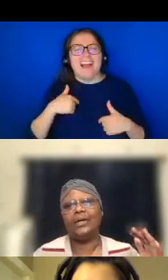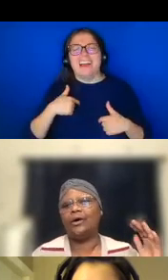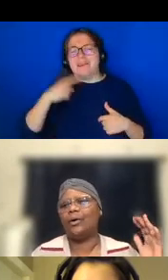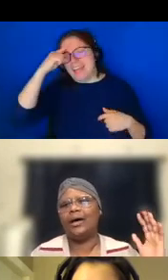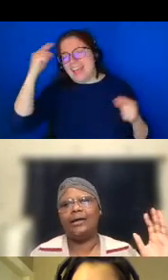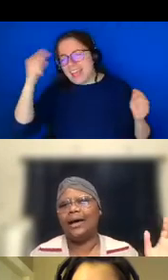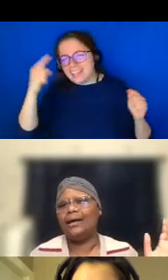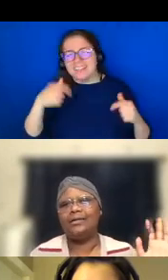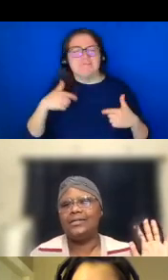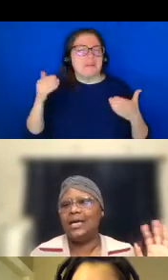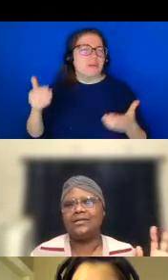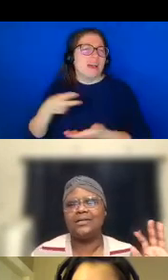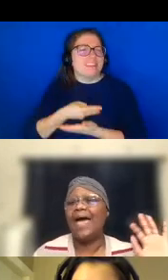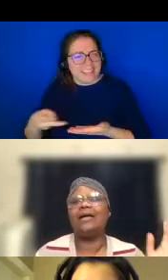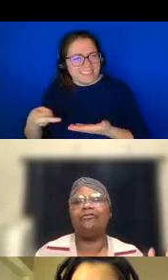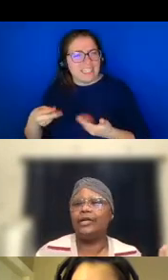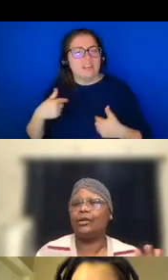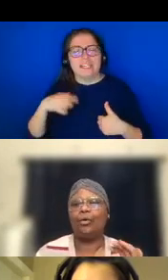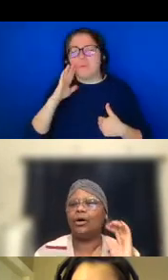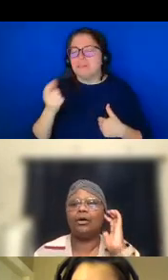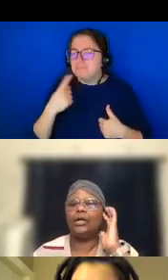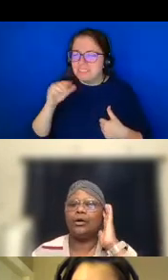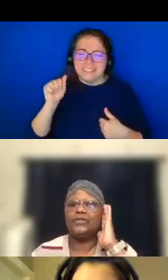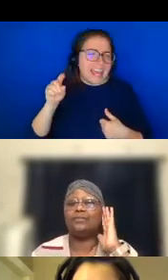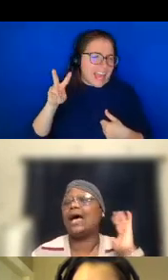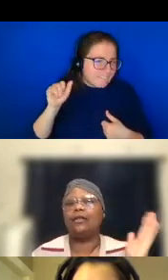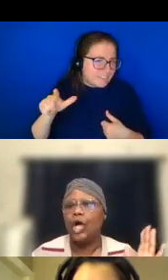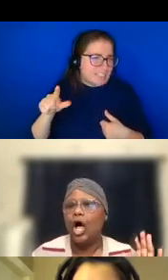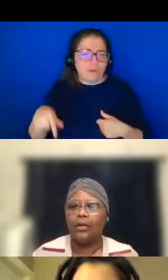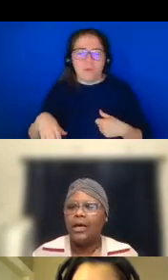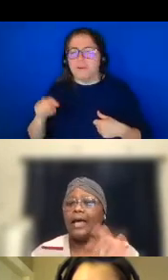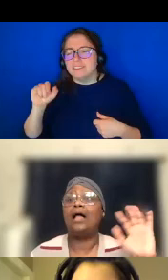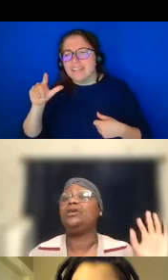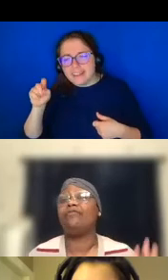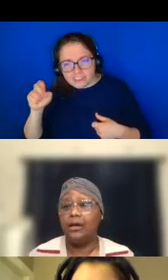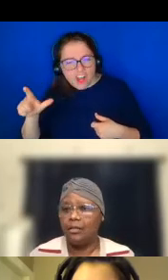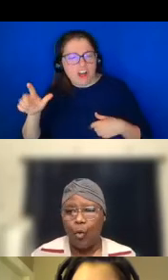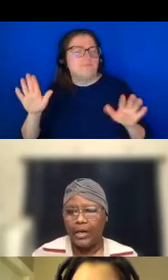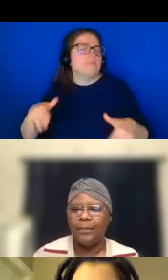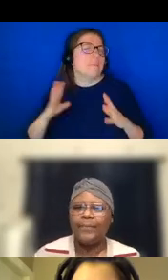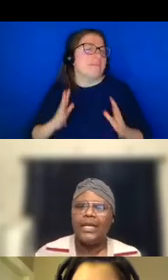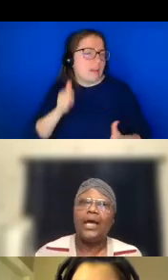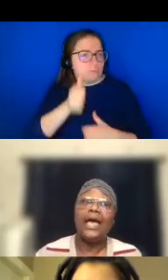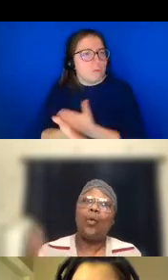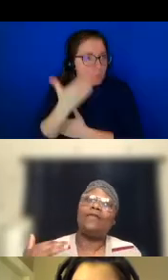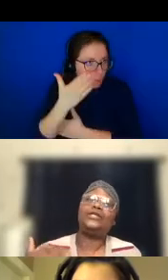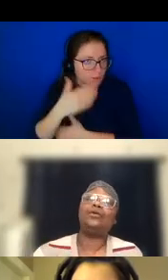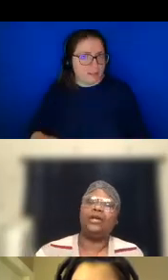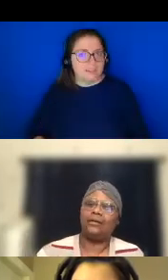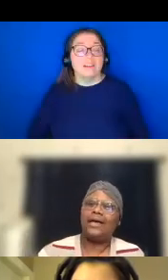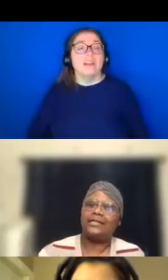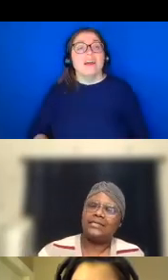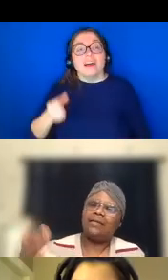down. I can take some Advil or, some Tylenol, and I'll be fine in the morning. And what they